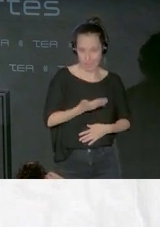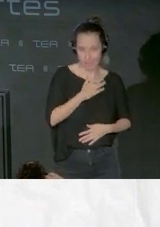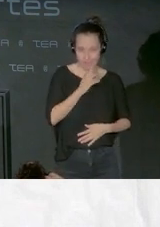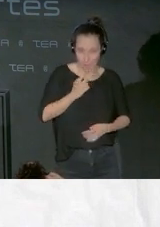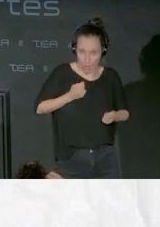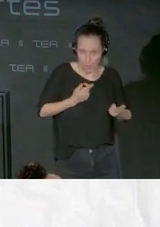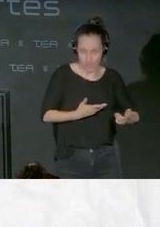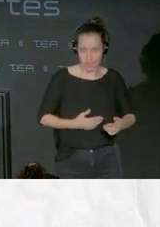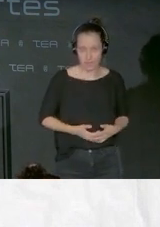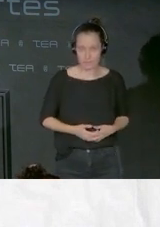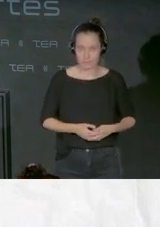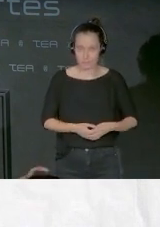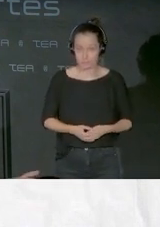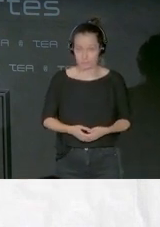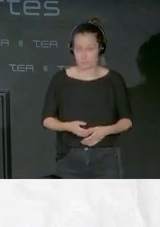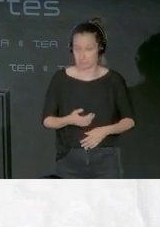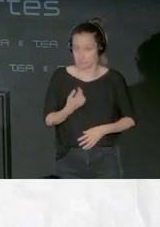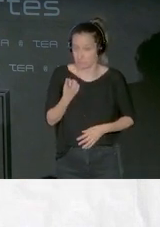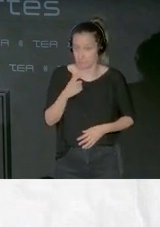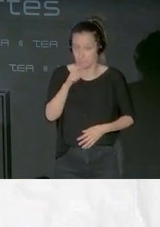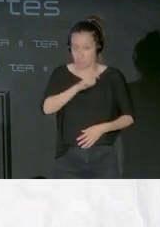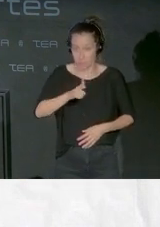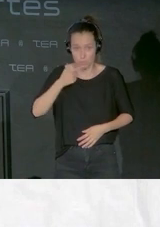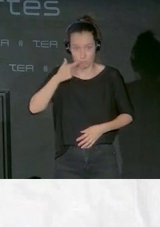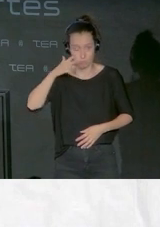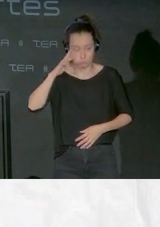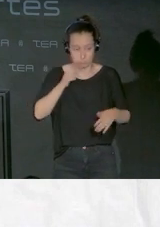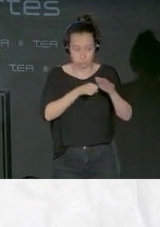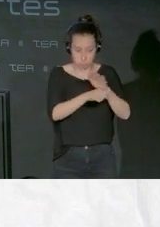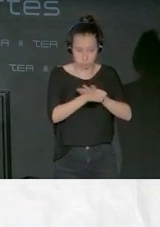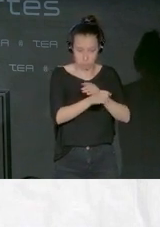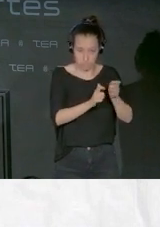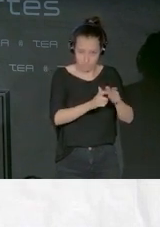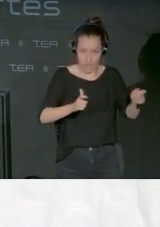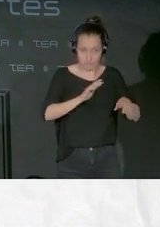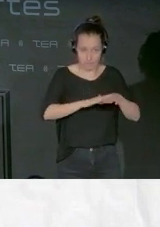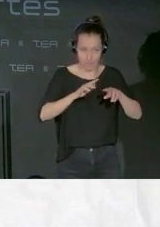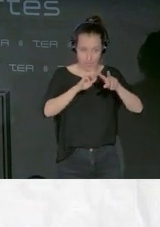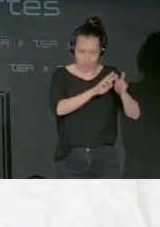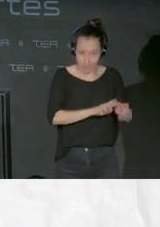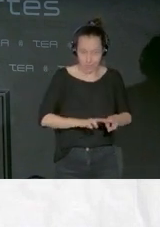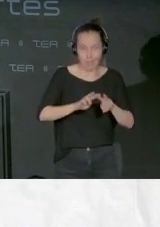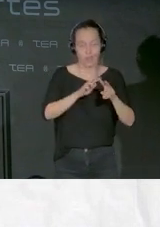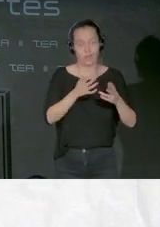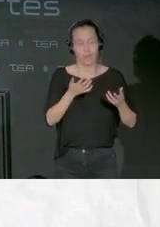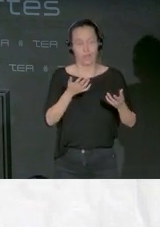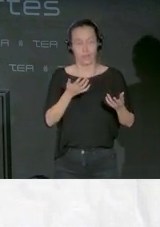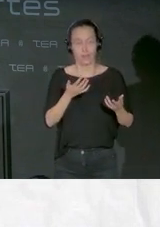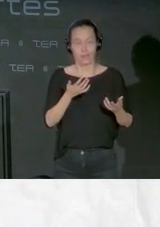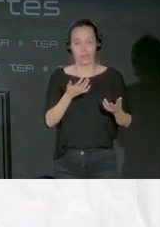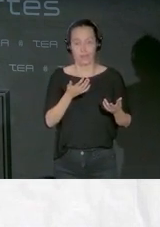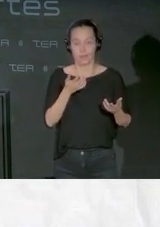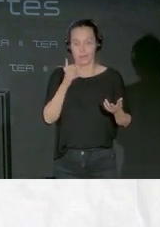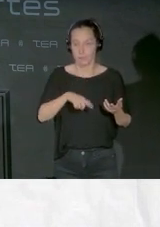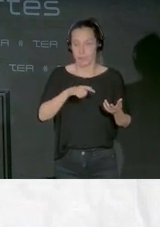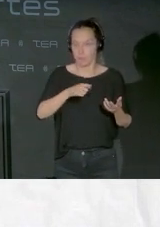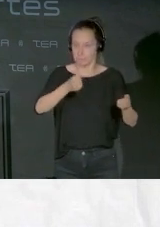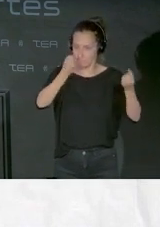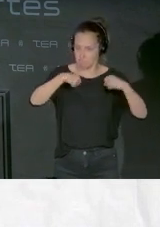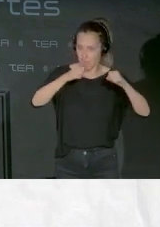there are examples of sort of strategic partnerships with some of the sort of medium-sized video games companies and the local university coming together to